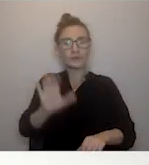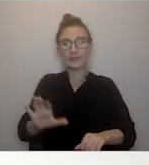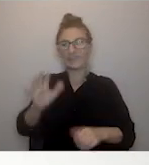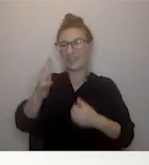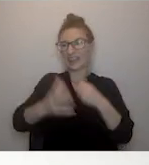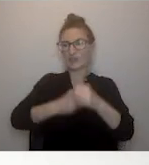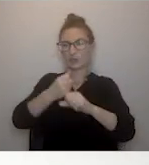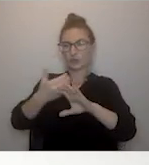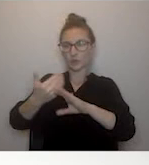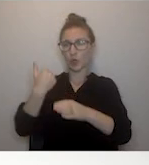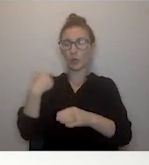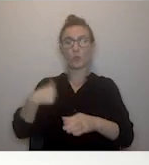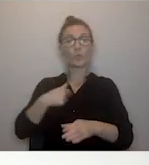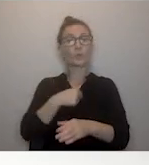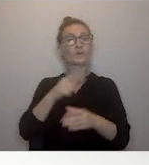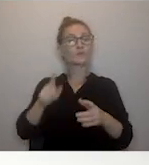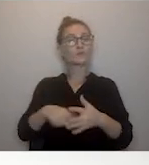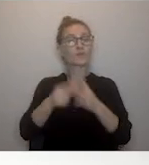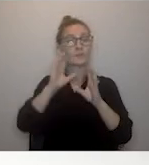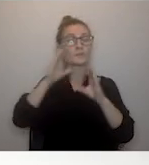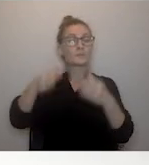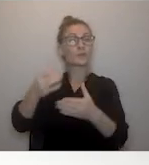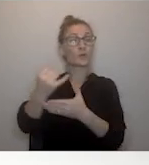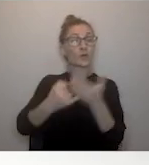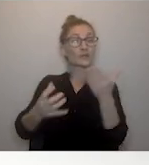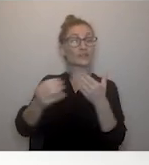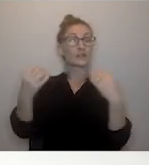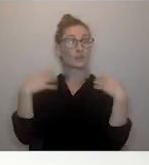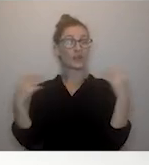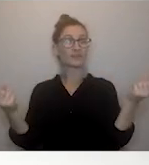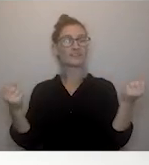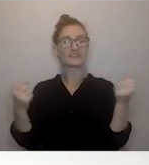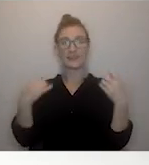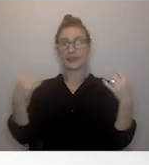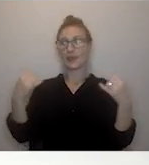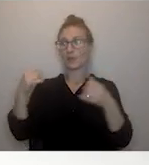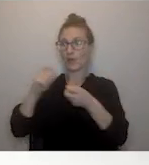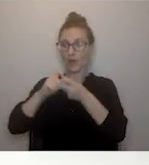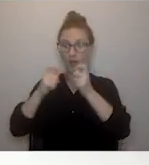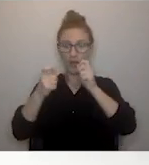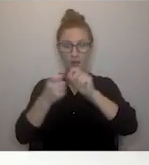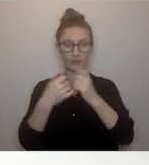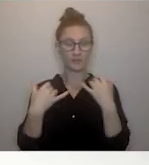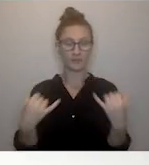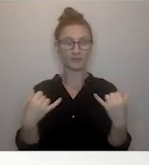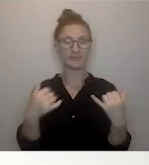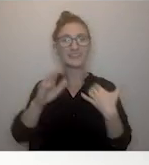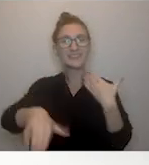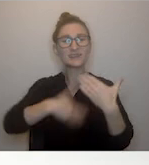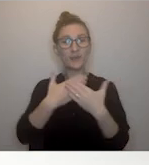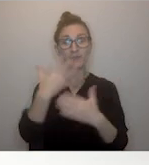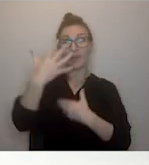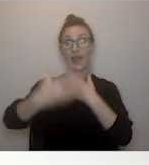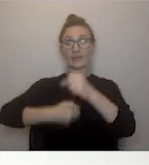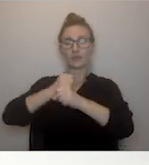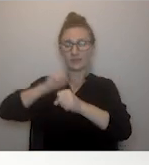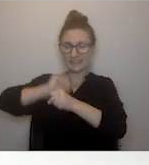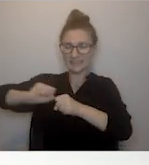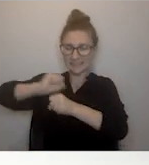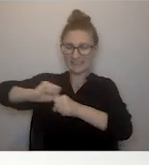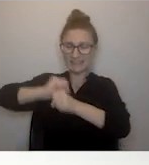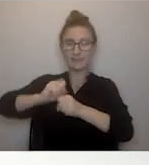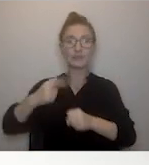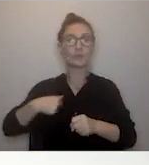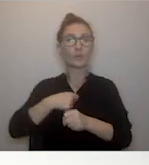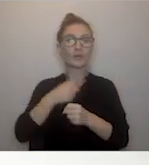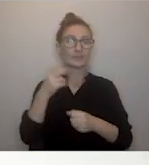5 years ago we started to really take the journey into arts and wellness, and now here we are. So this is all the work of 5 years,